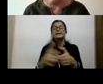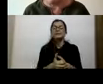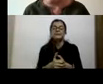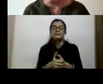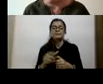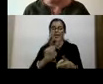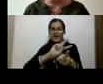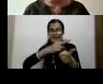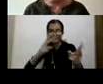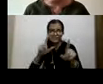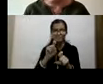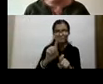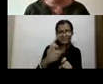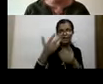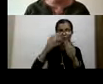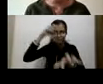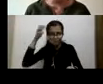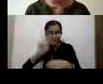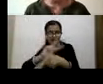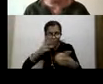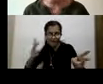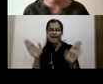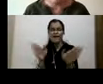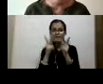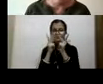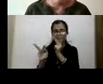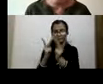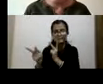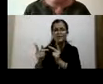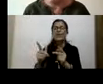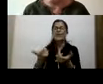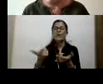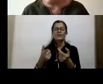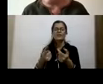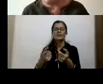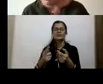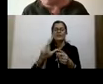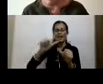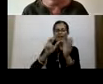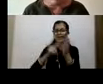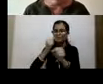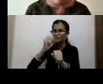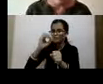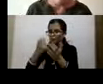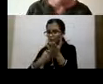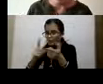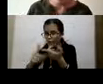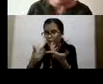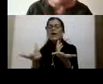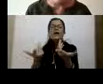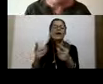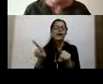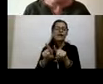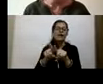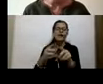species. So we are seeing all kinds of interaction between rural and langurs, between co-class pheasant and bucking